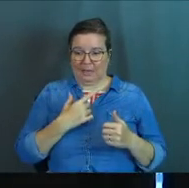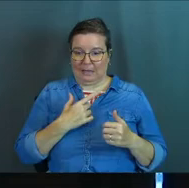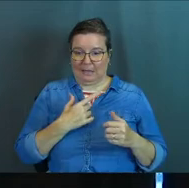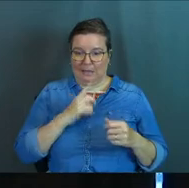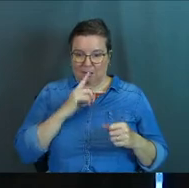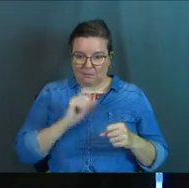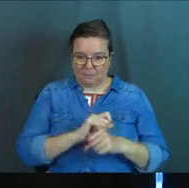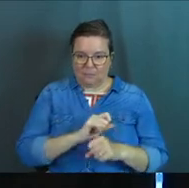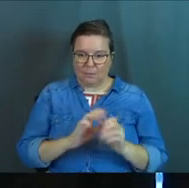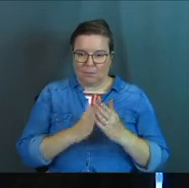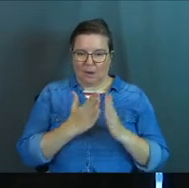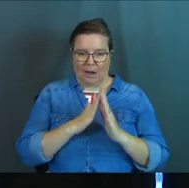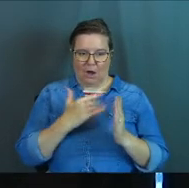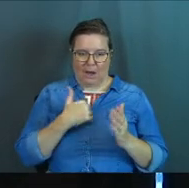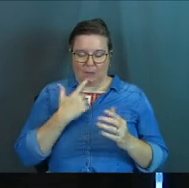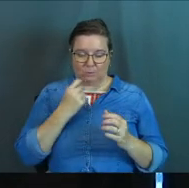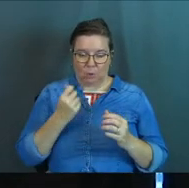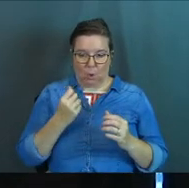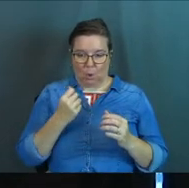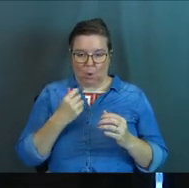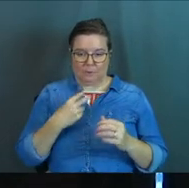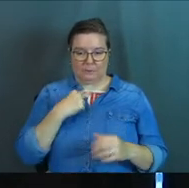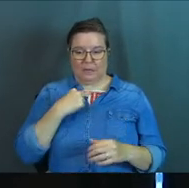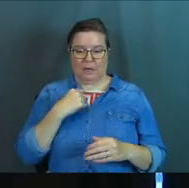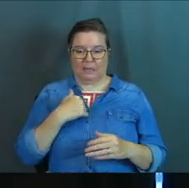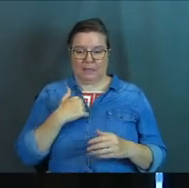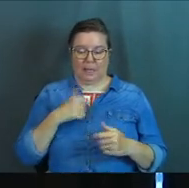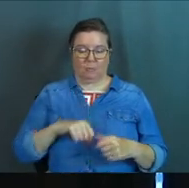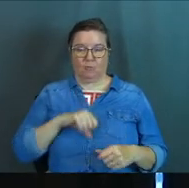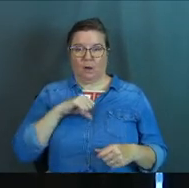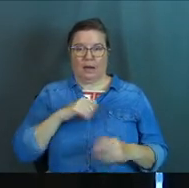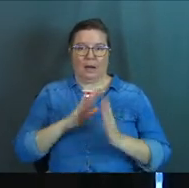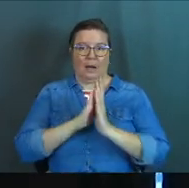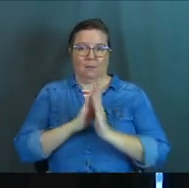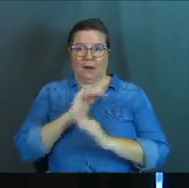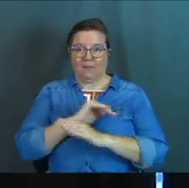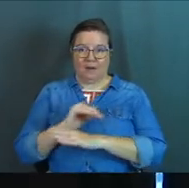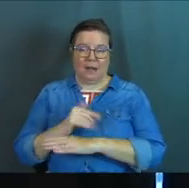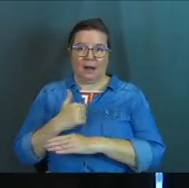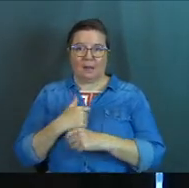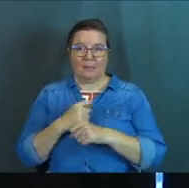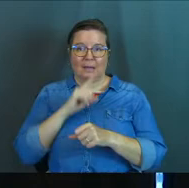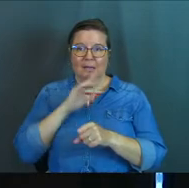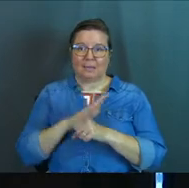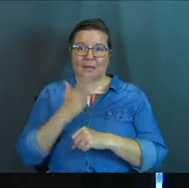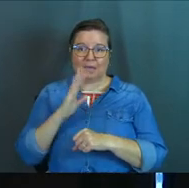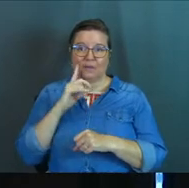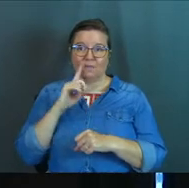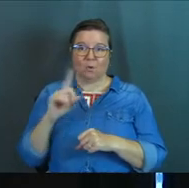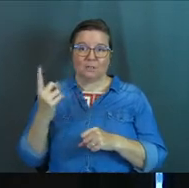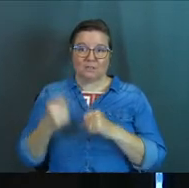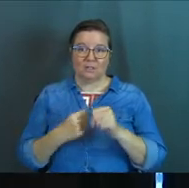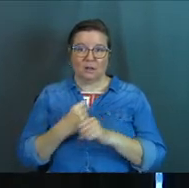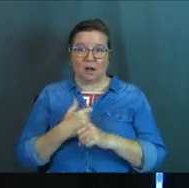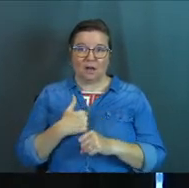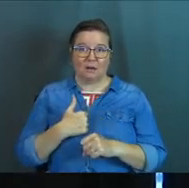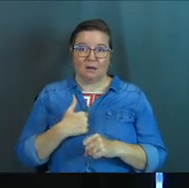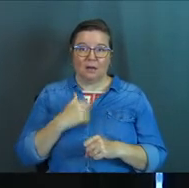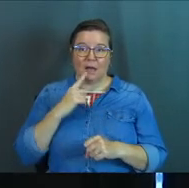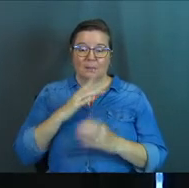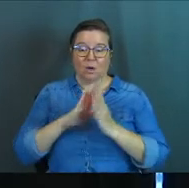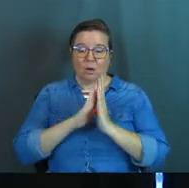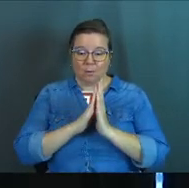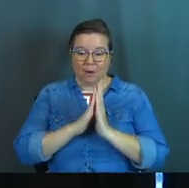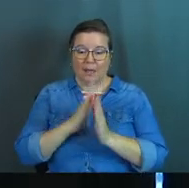prayer. I'm so stuck in pride. And I'd pray every night. And I made a commitment to God for an entire year. I'm like, I'm